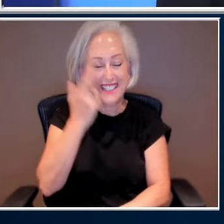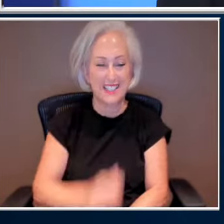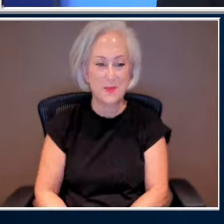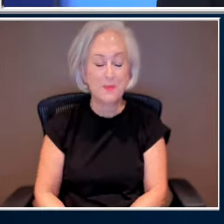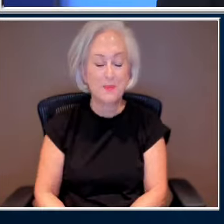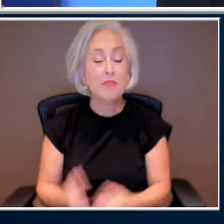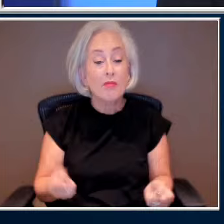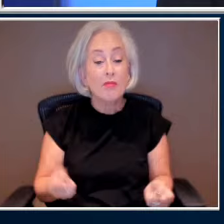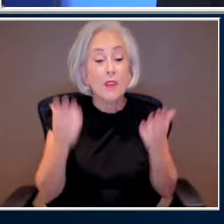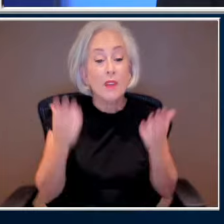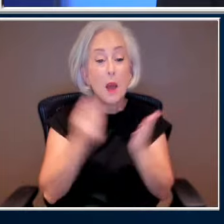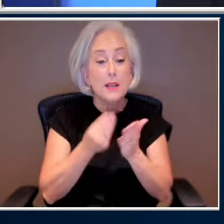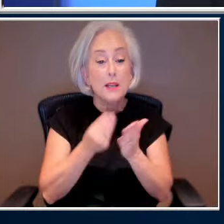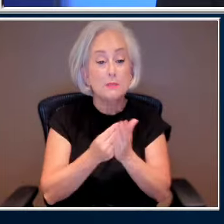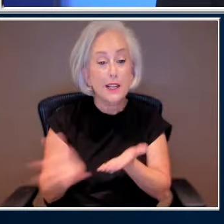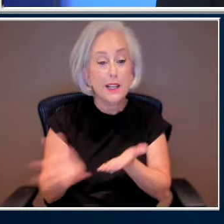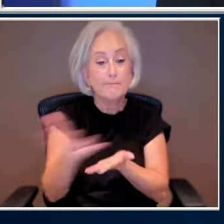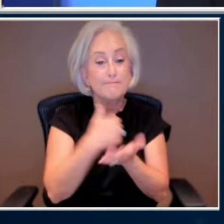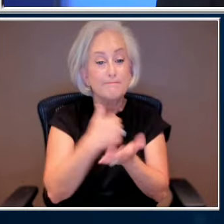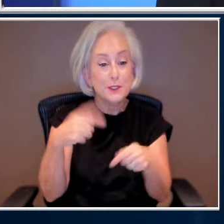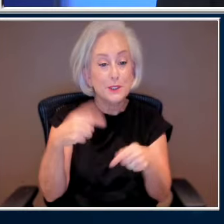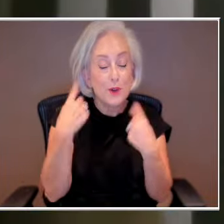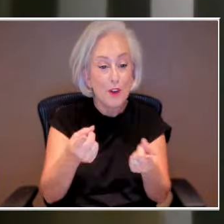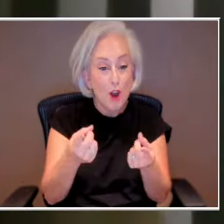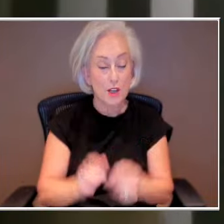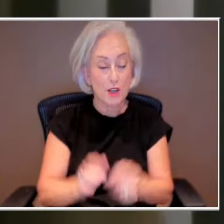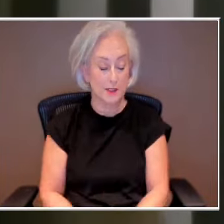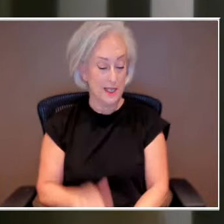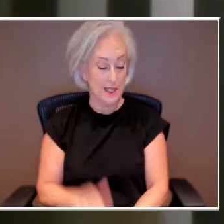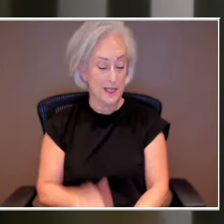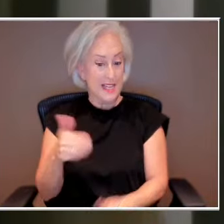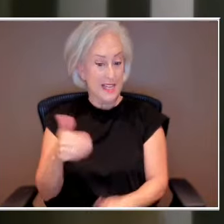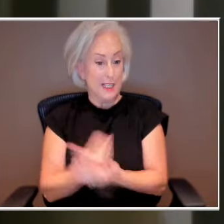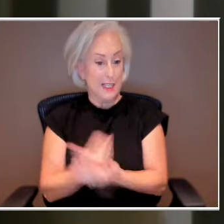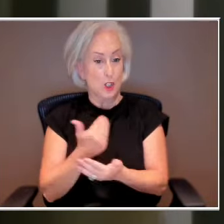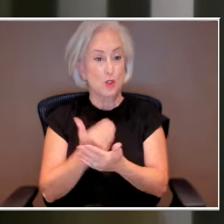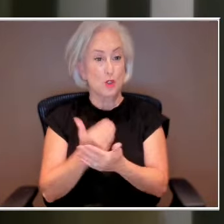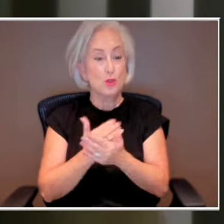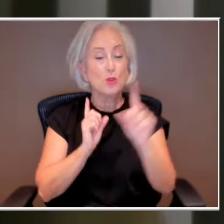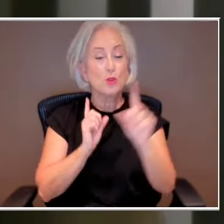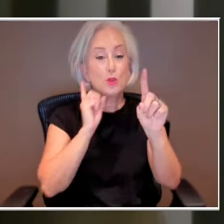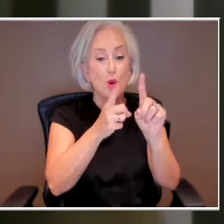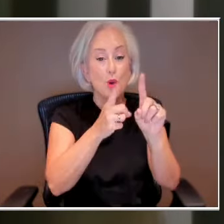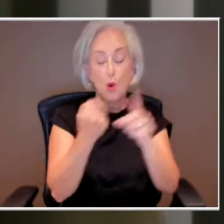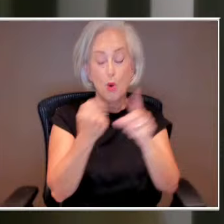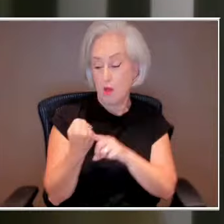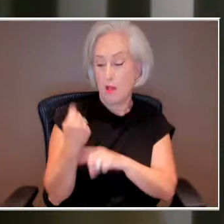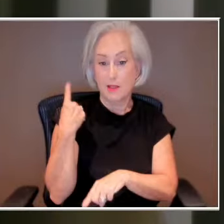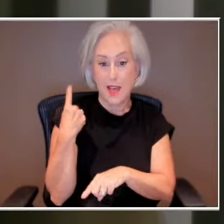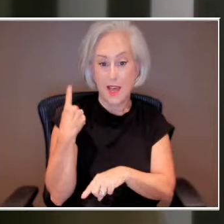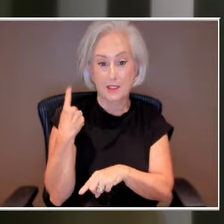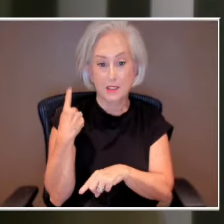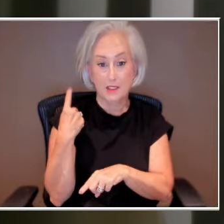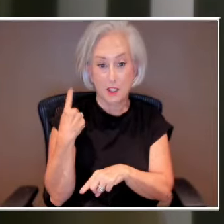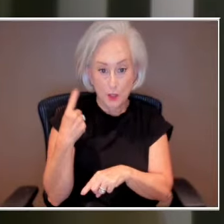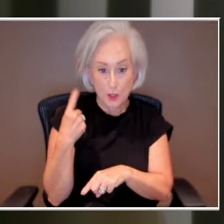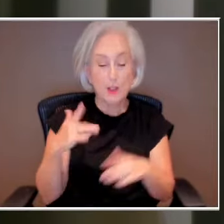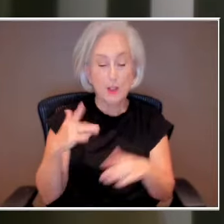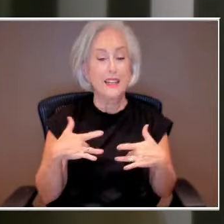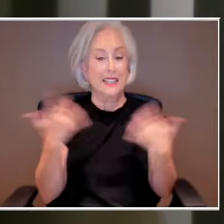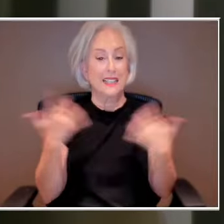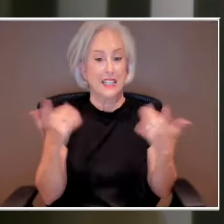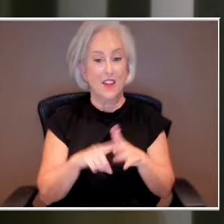raise? So this is a pretty new initiative for us. Just last year, we created this event just as something new and fun